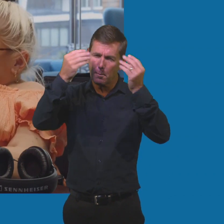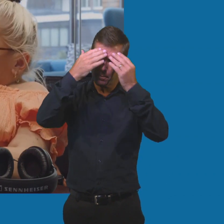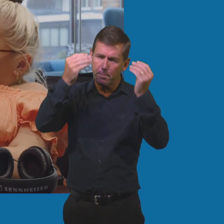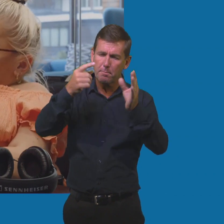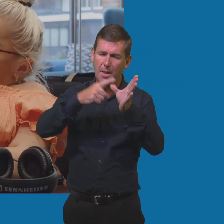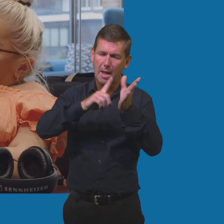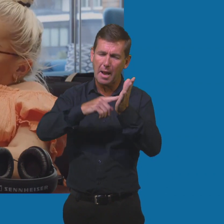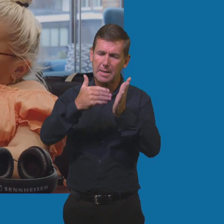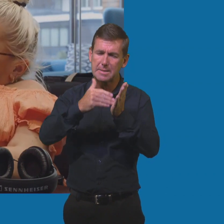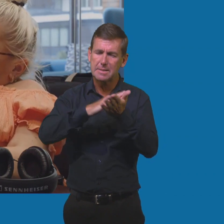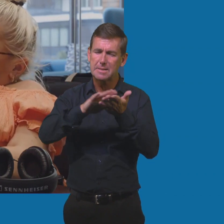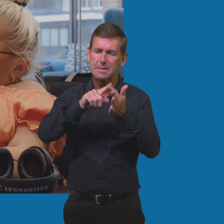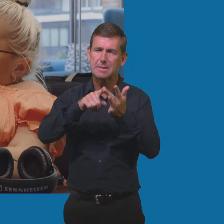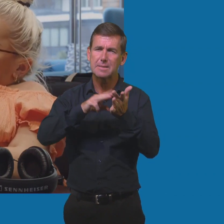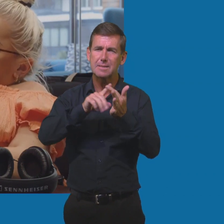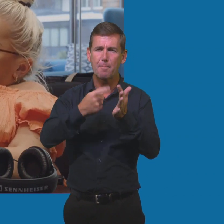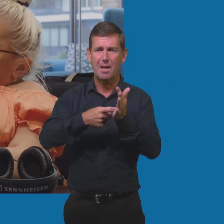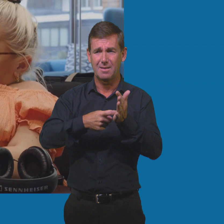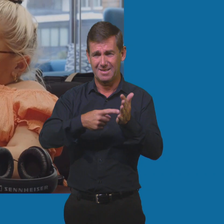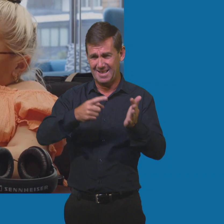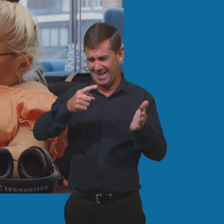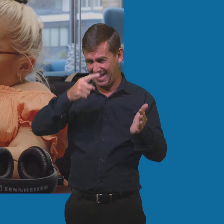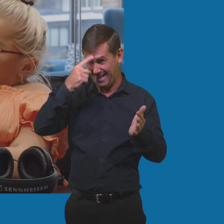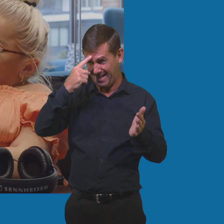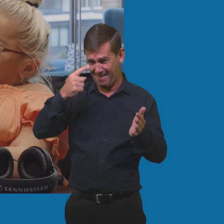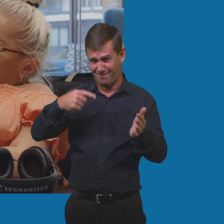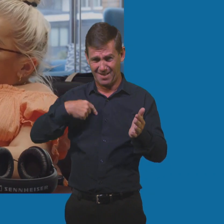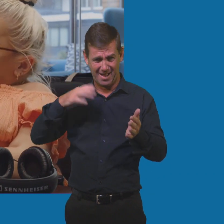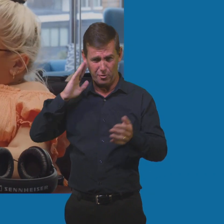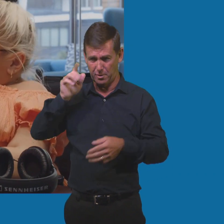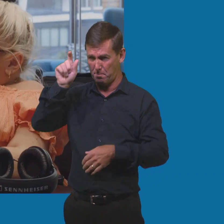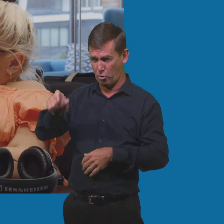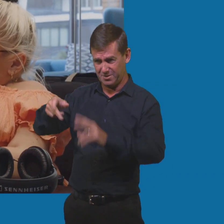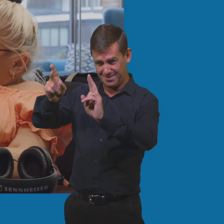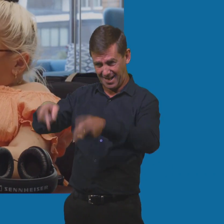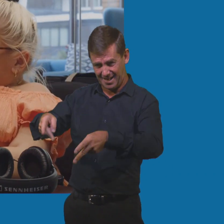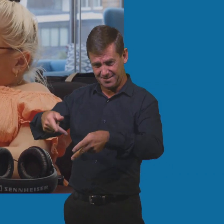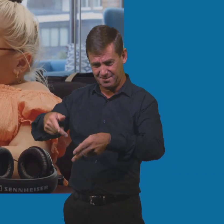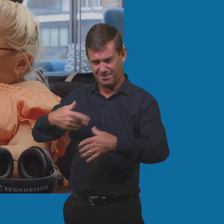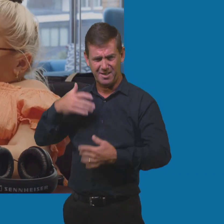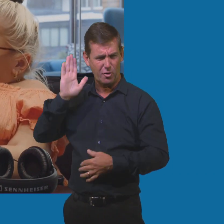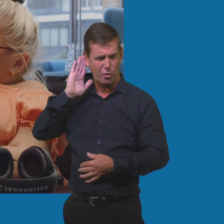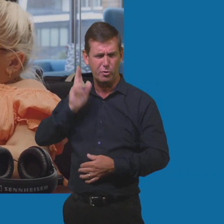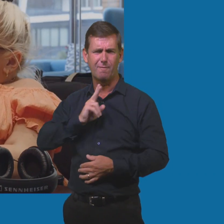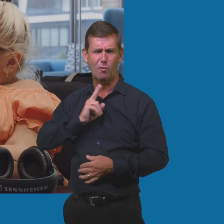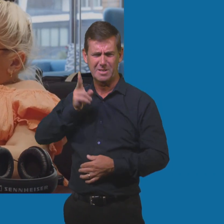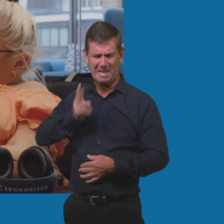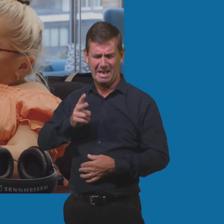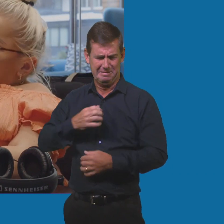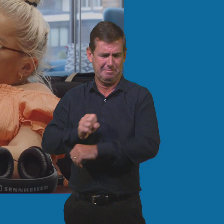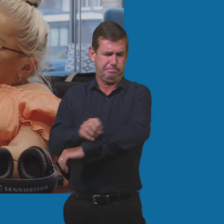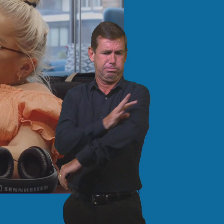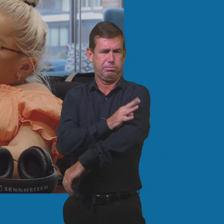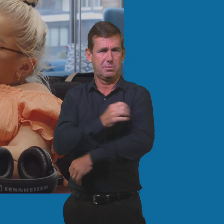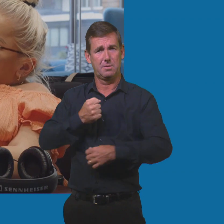it would creep me out if I heard a deceased loved one, if I'm completely honest. Although my dad died when I